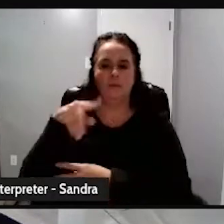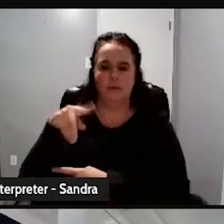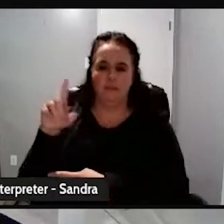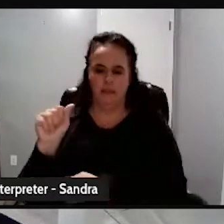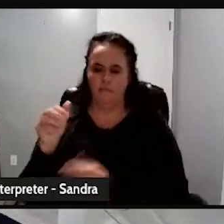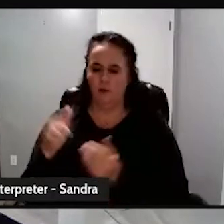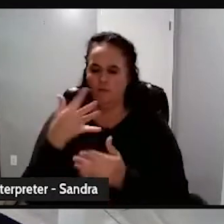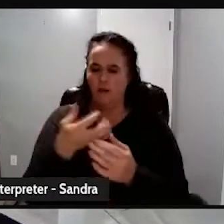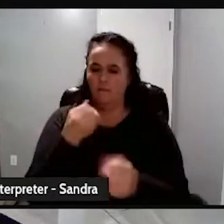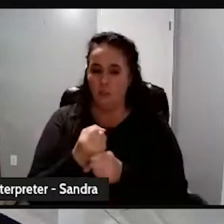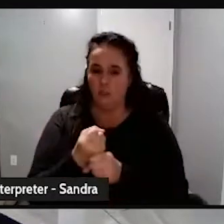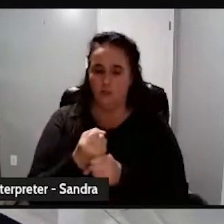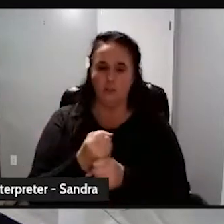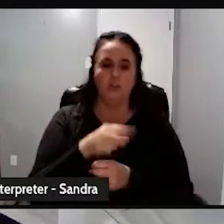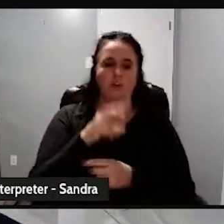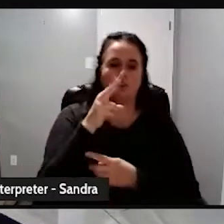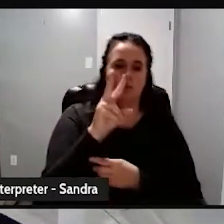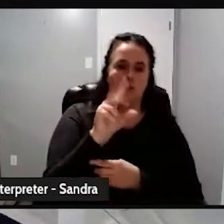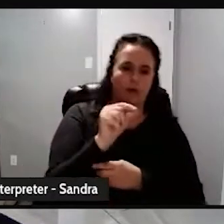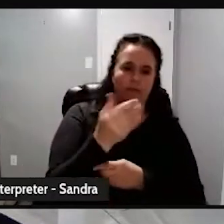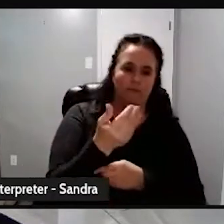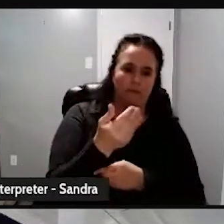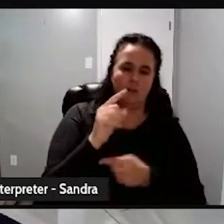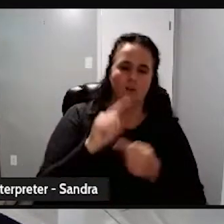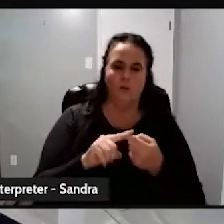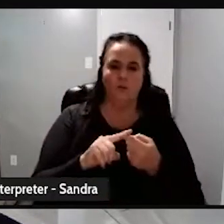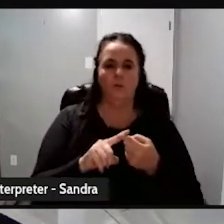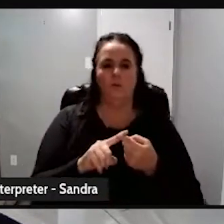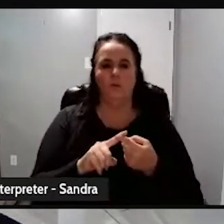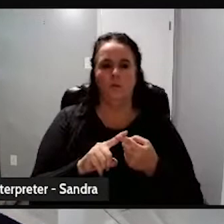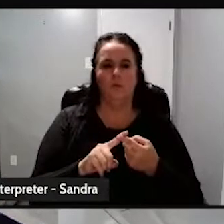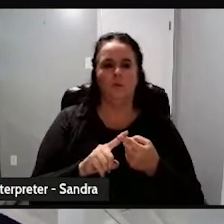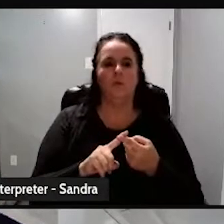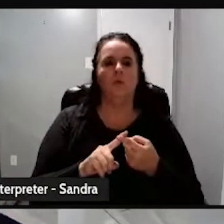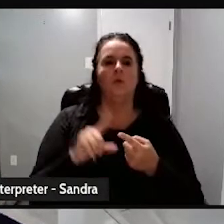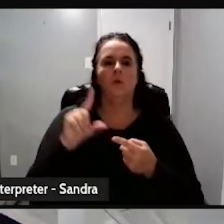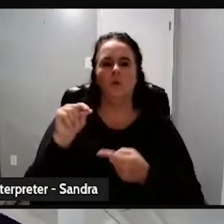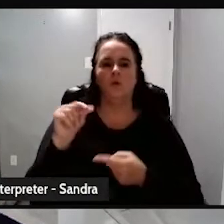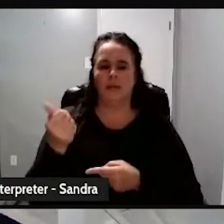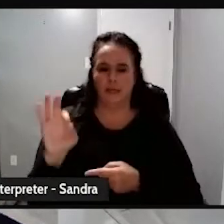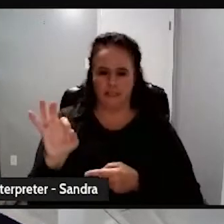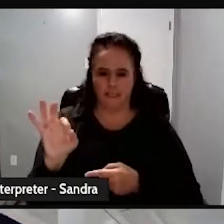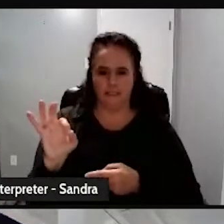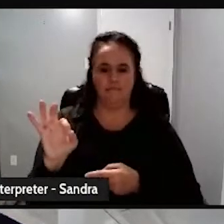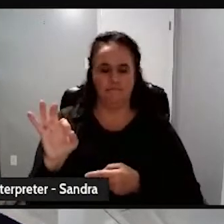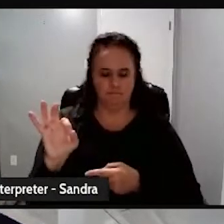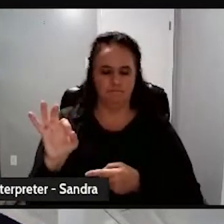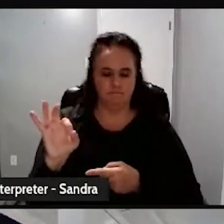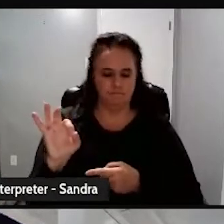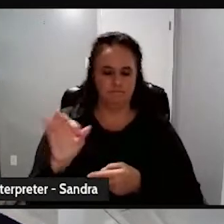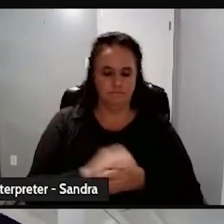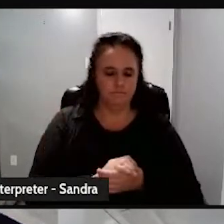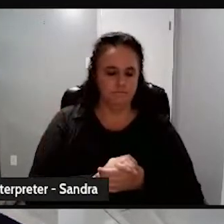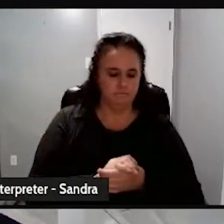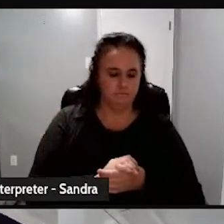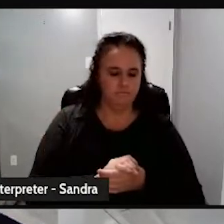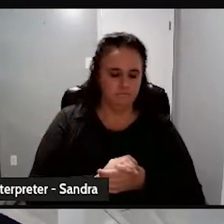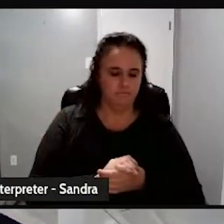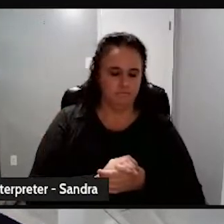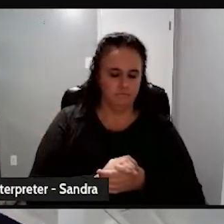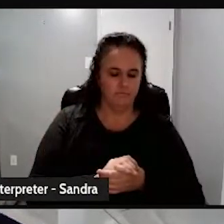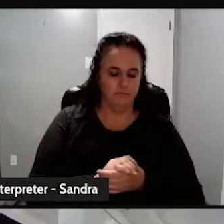from 2015 to late 2019. And at that point in time, I would definitely